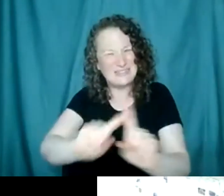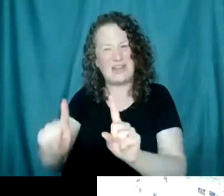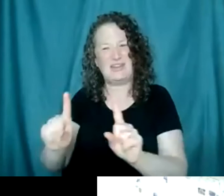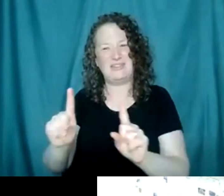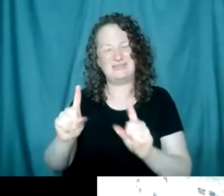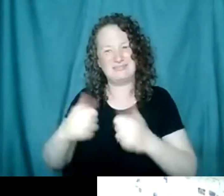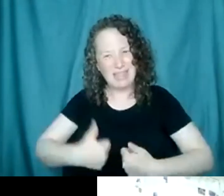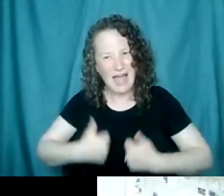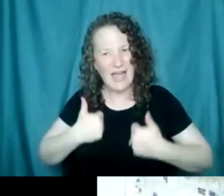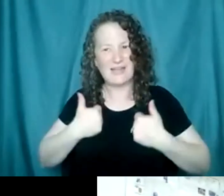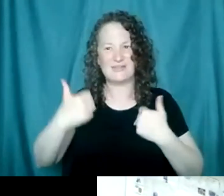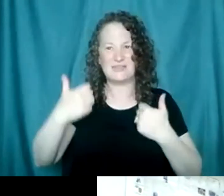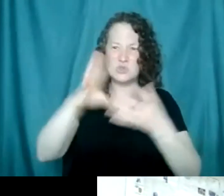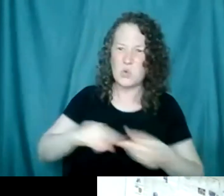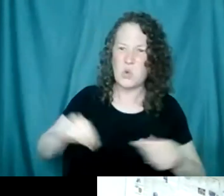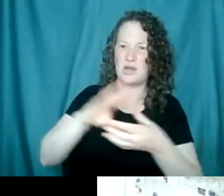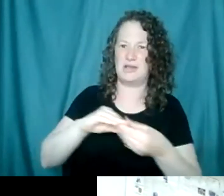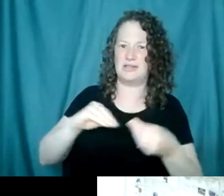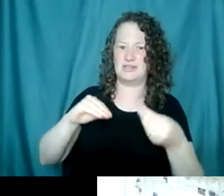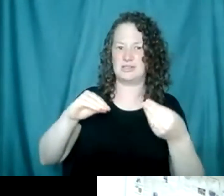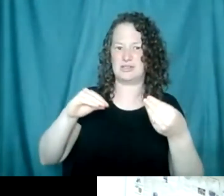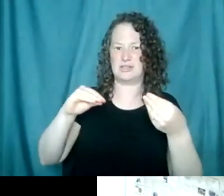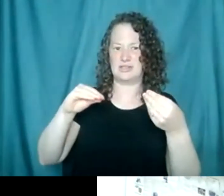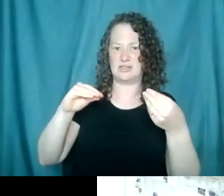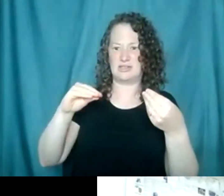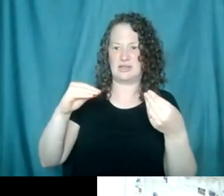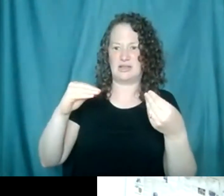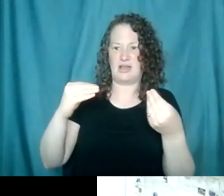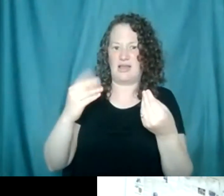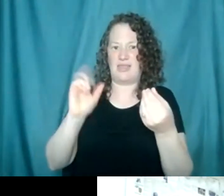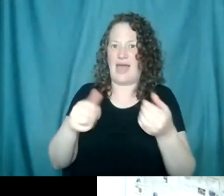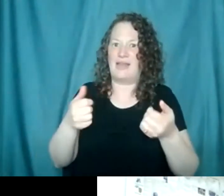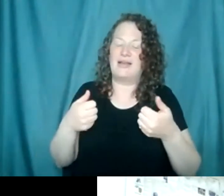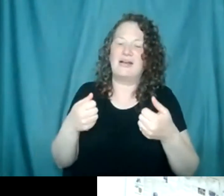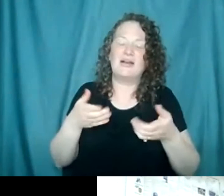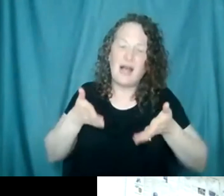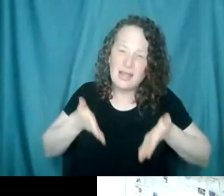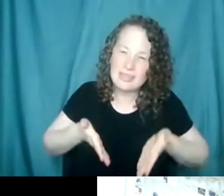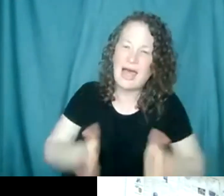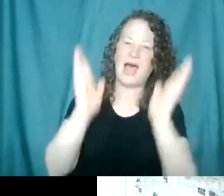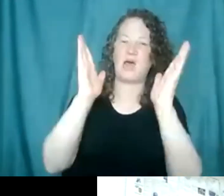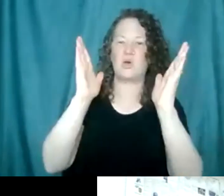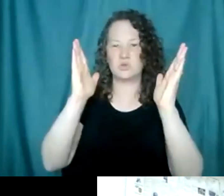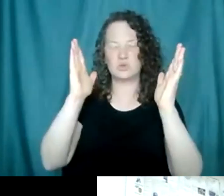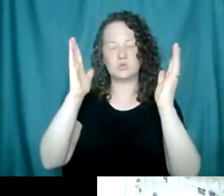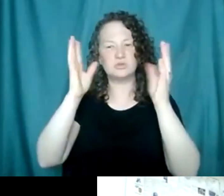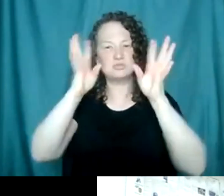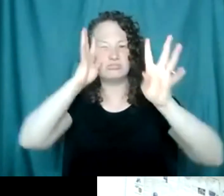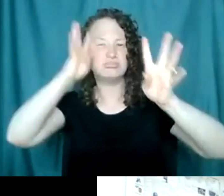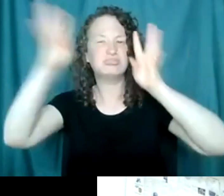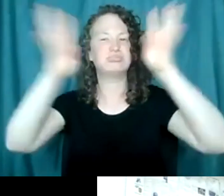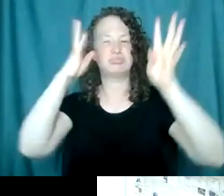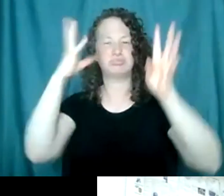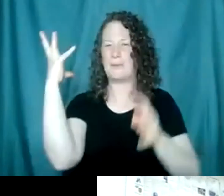in our stories that allows for beautiful innovation and creativity and these